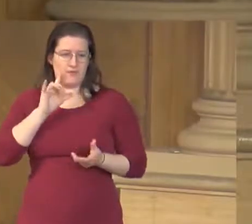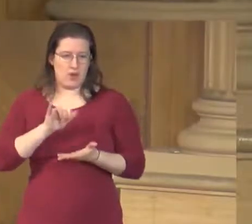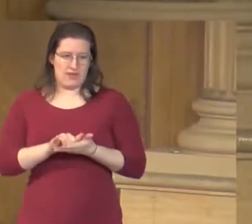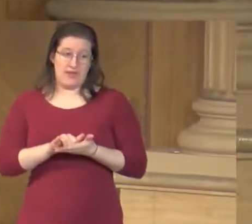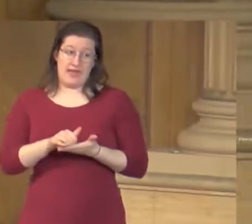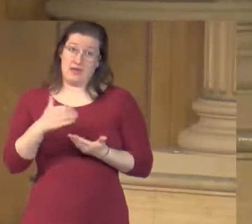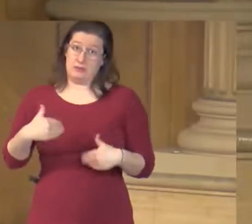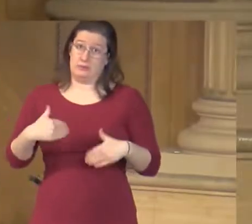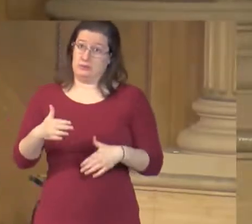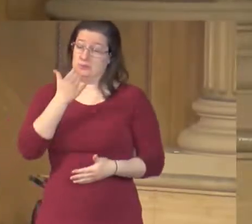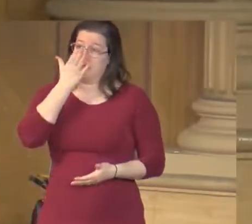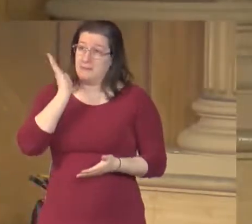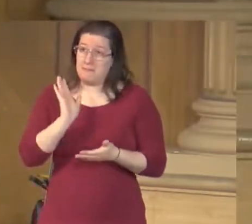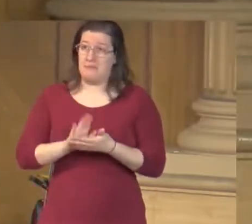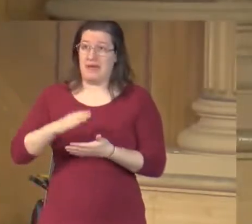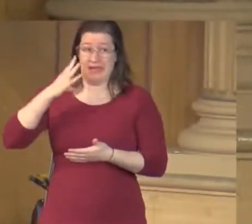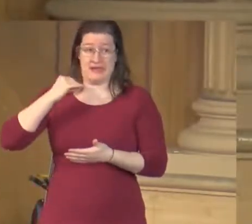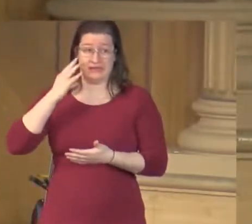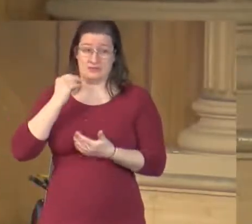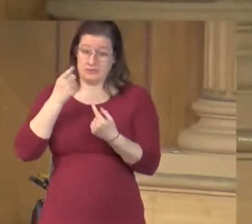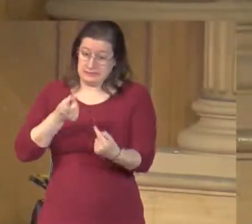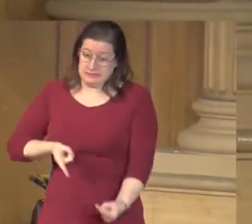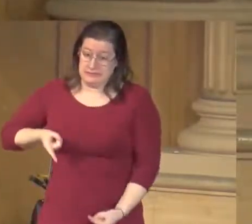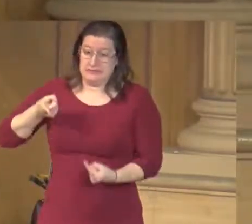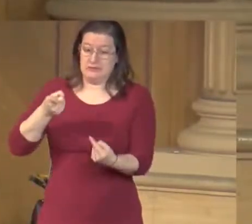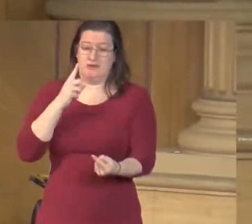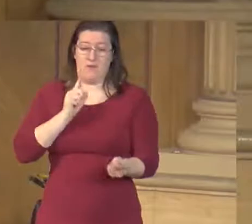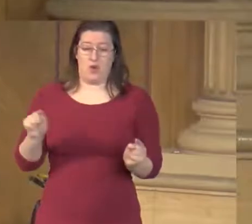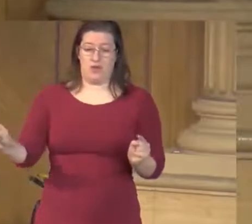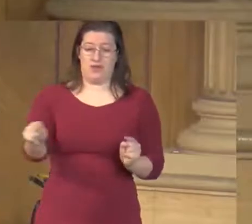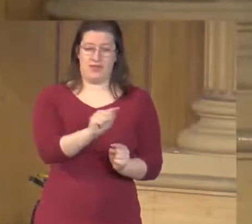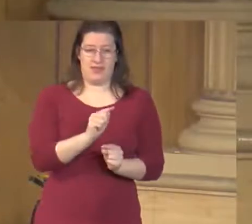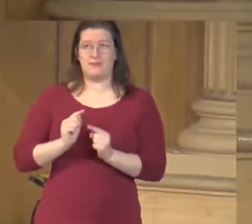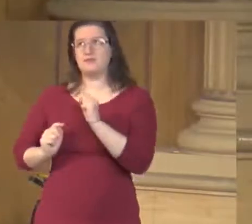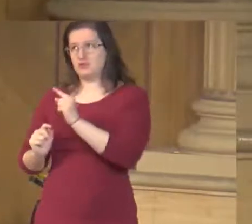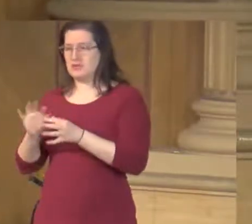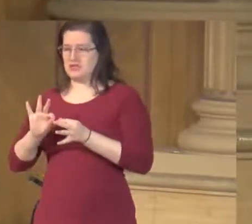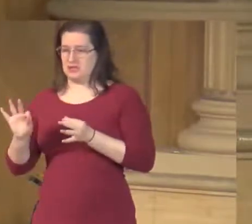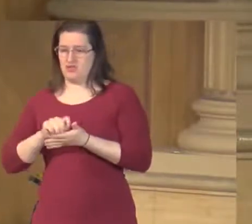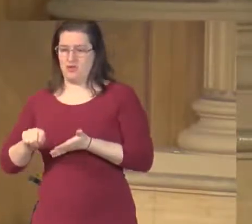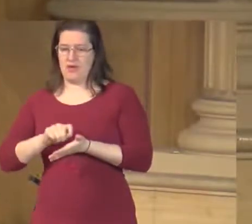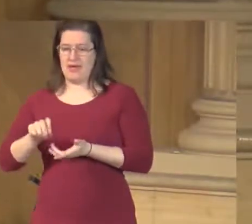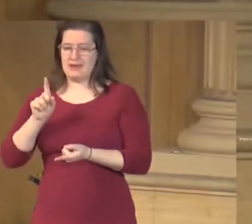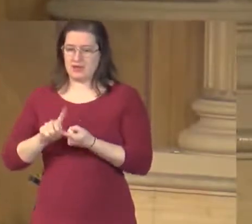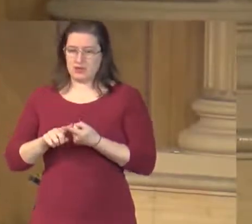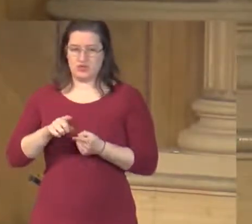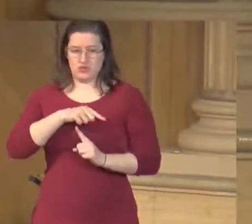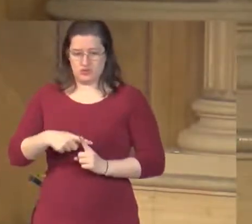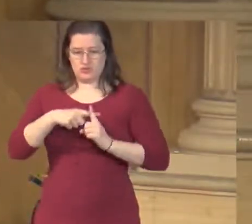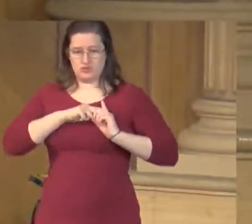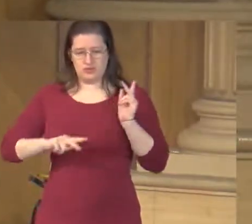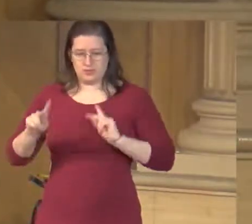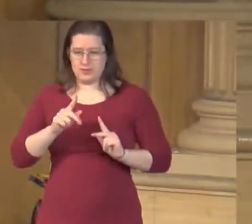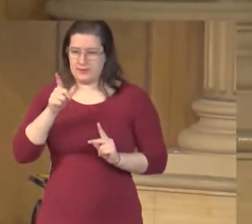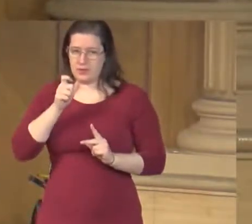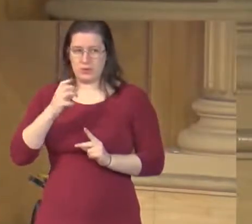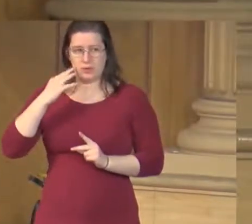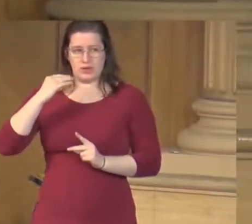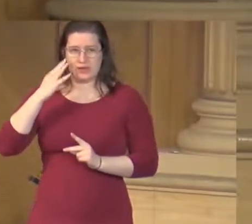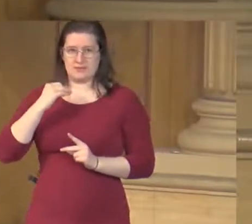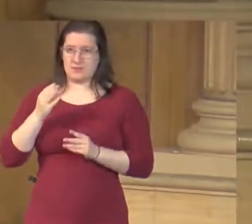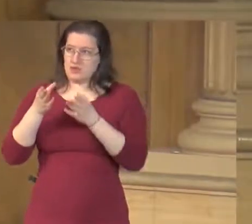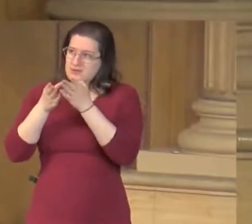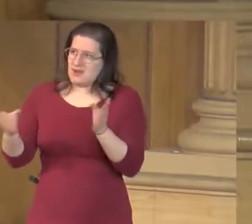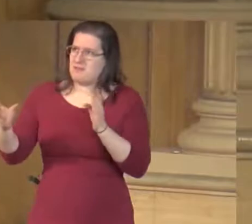most specific application of this passage is to Christians who are suffering public ridicule, public rejection, and persecution because of their faith.